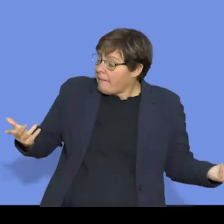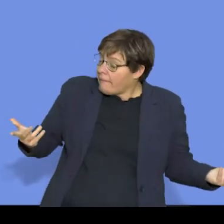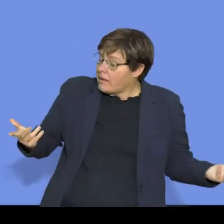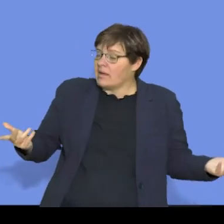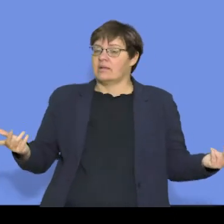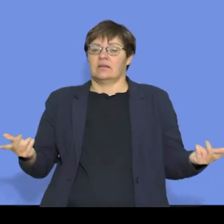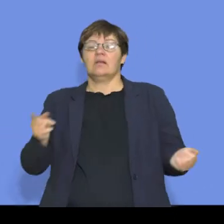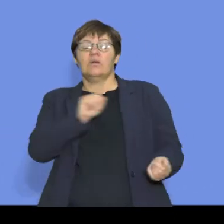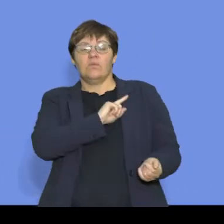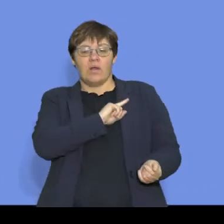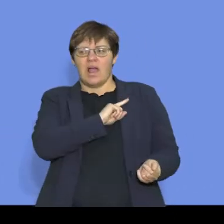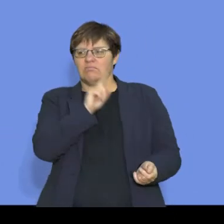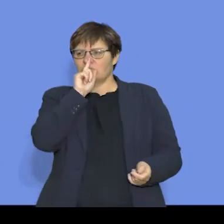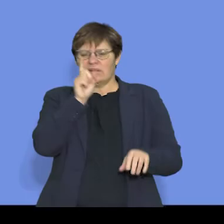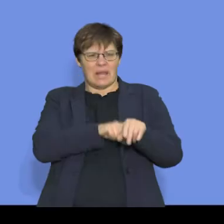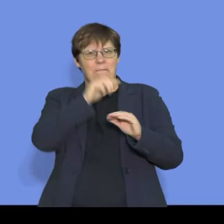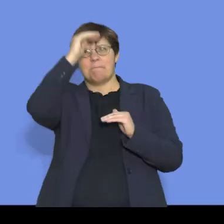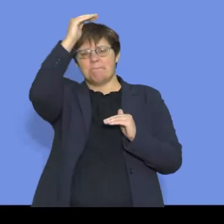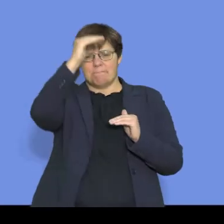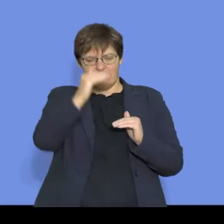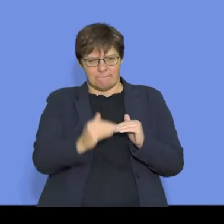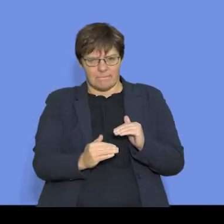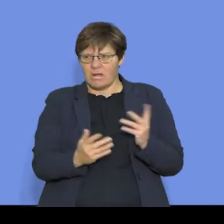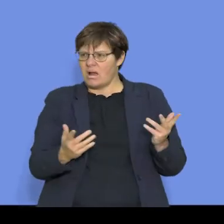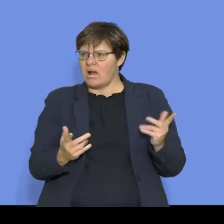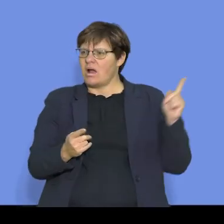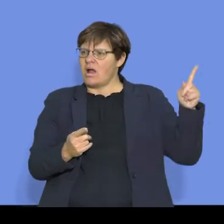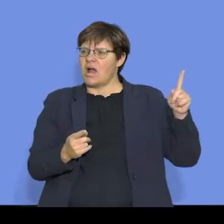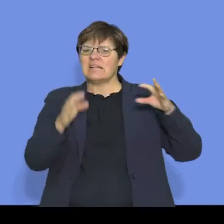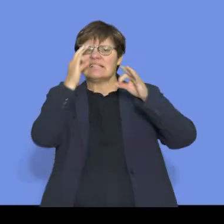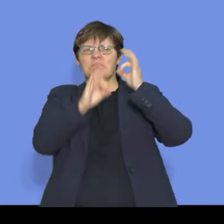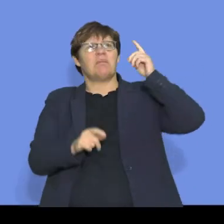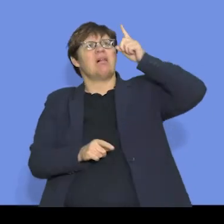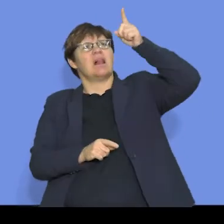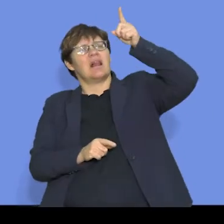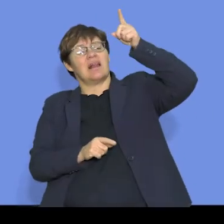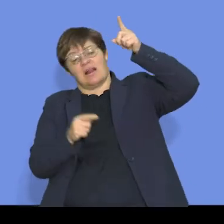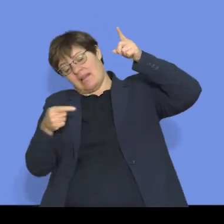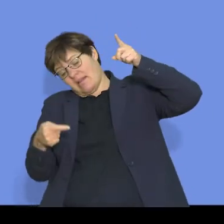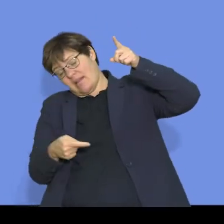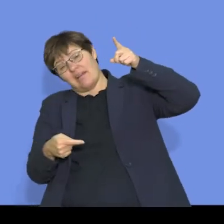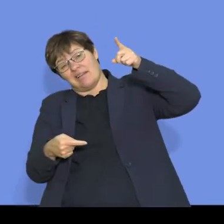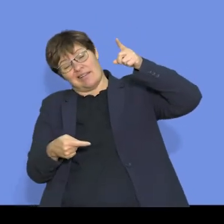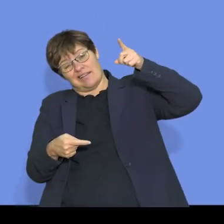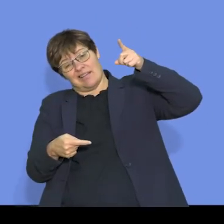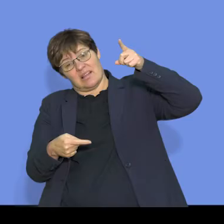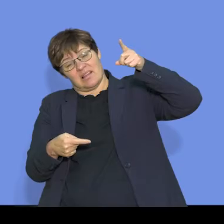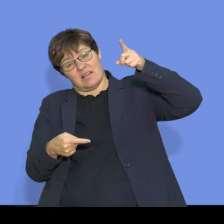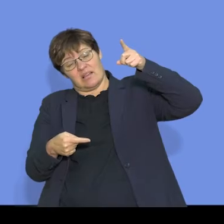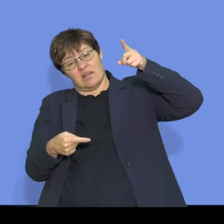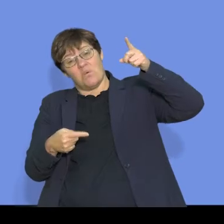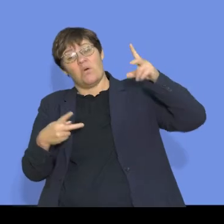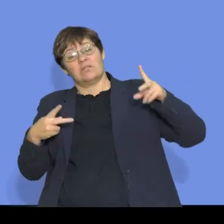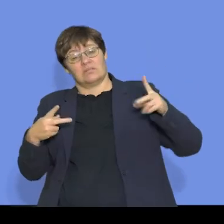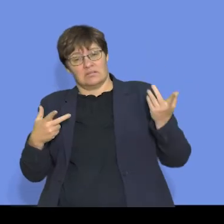because when we looked at the geological time scale, where were the simplest organisms? The simplest organisms